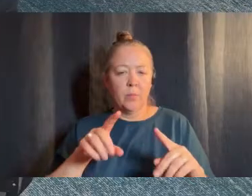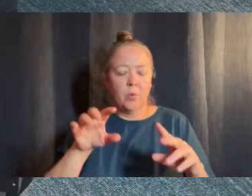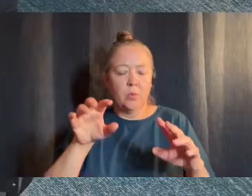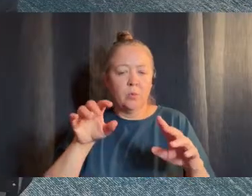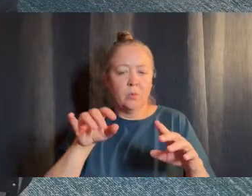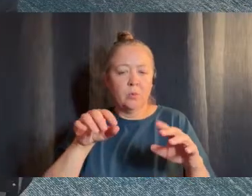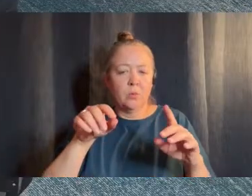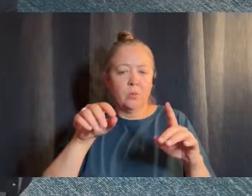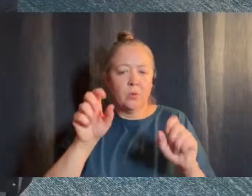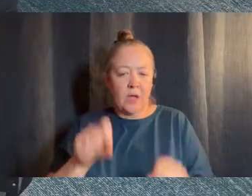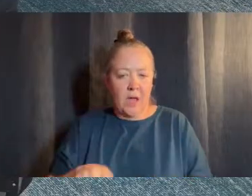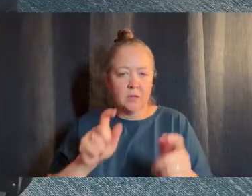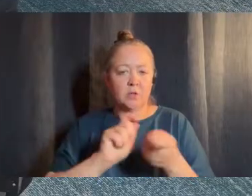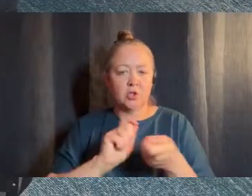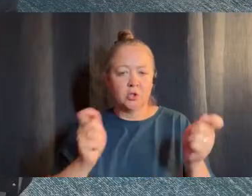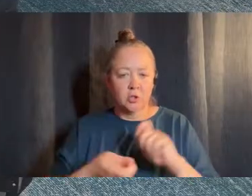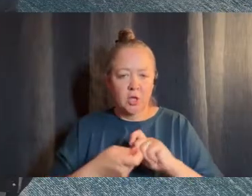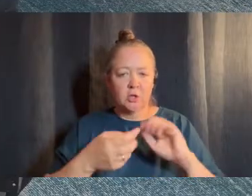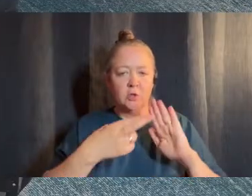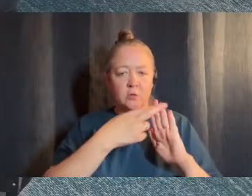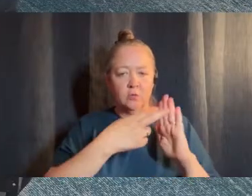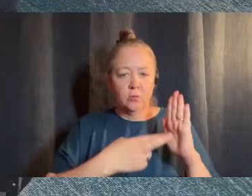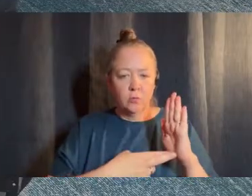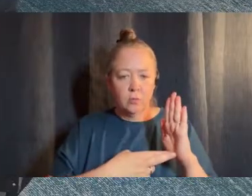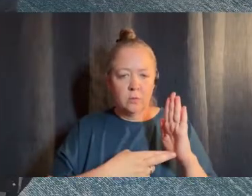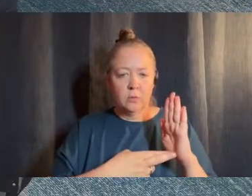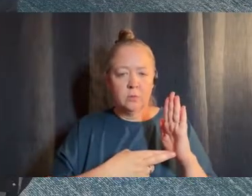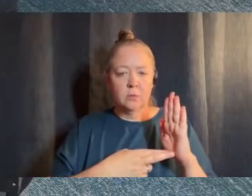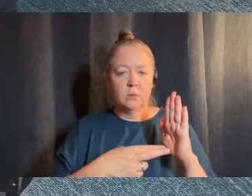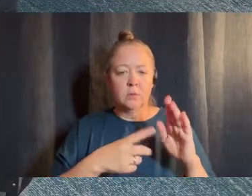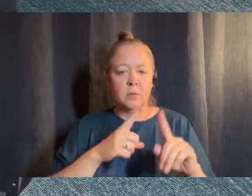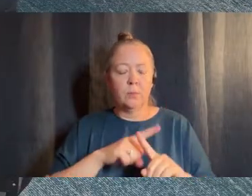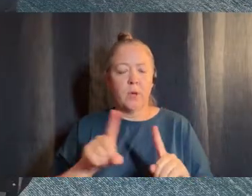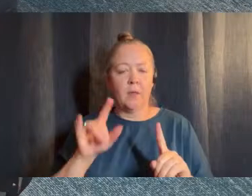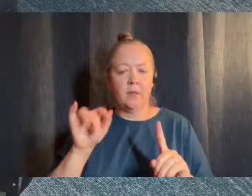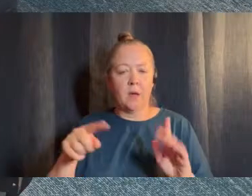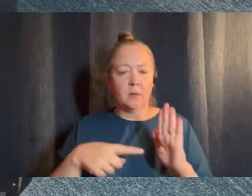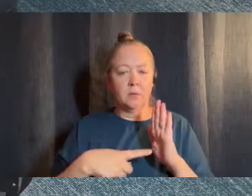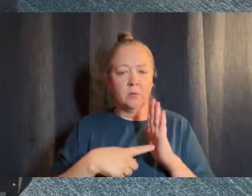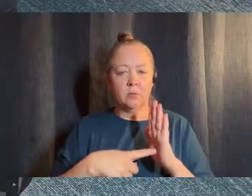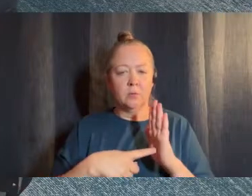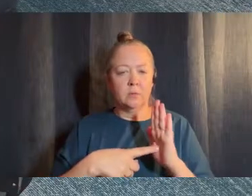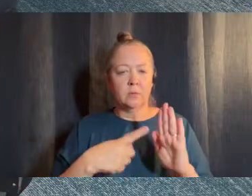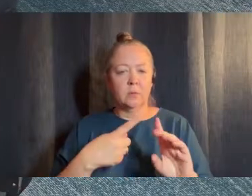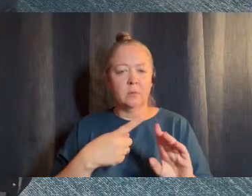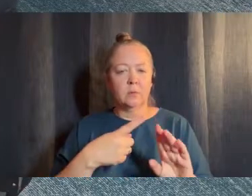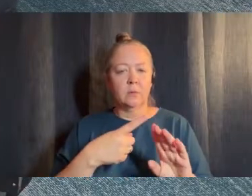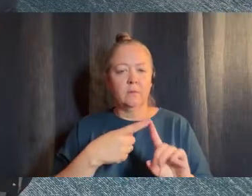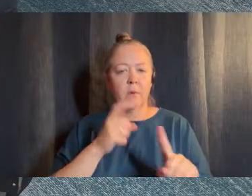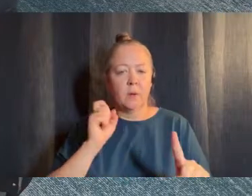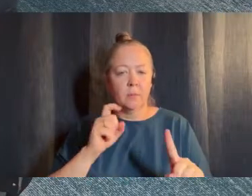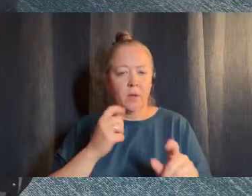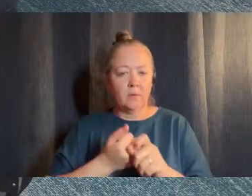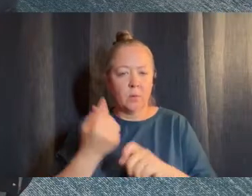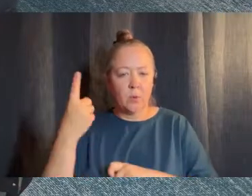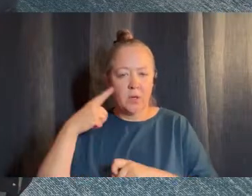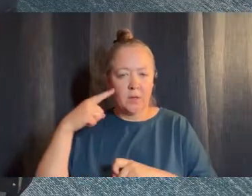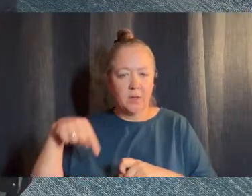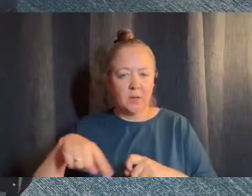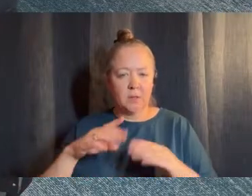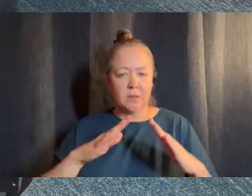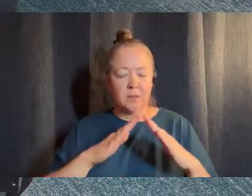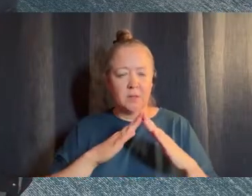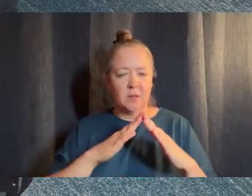on everybody in this town. And I admire Councilmember Wade. I've known